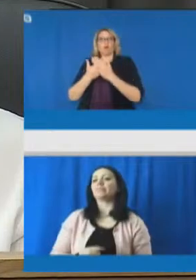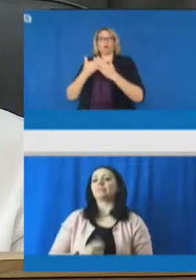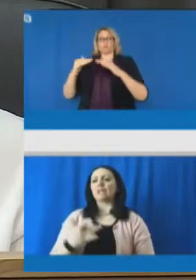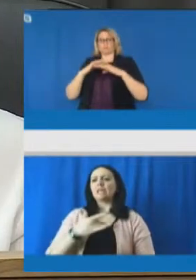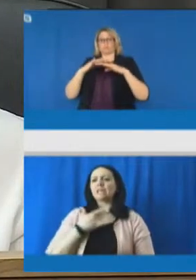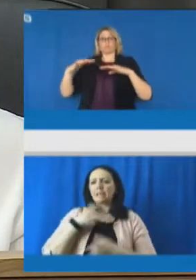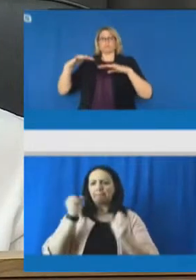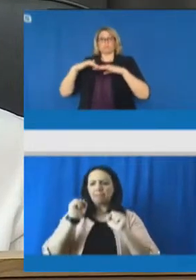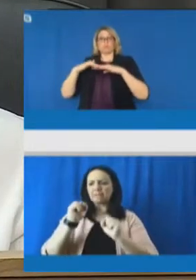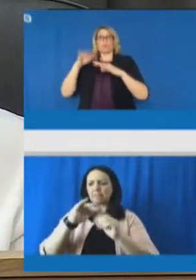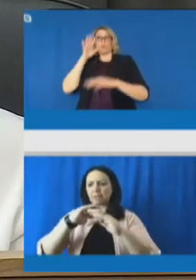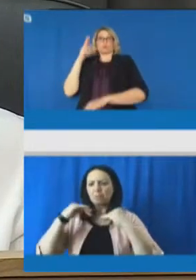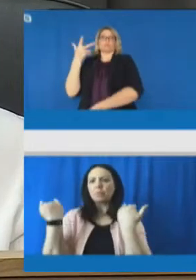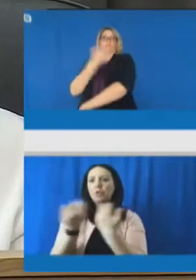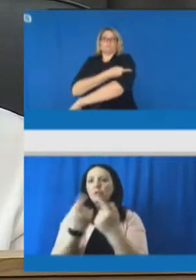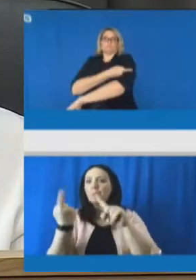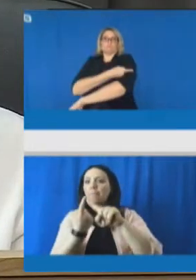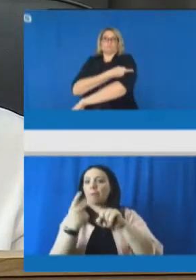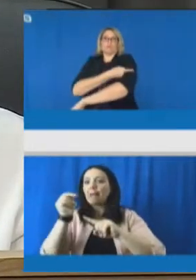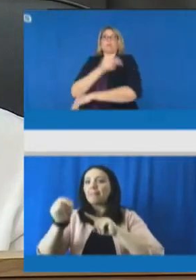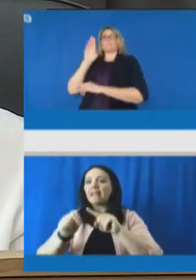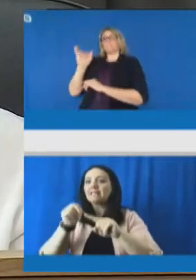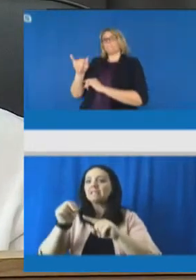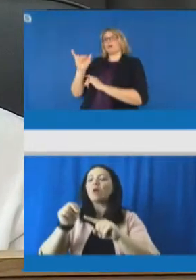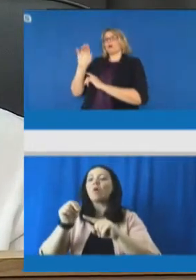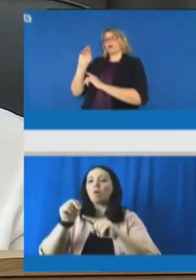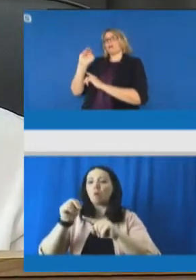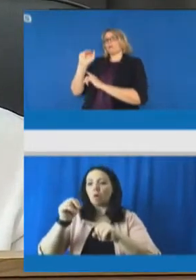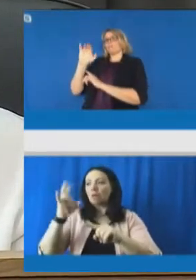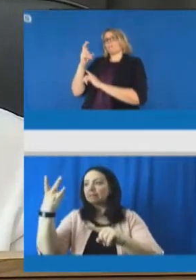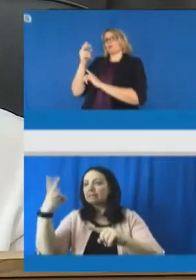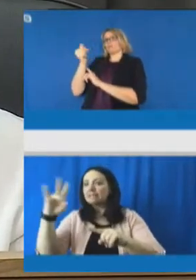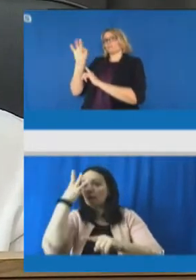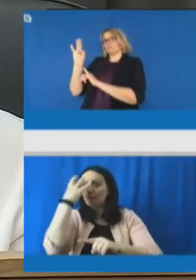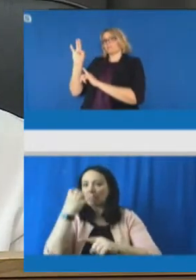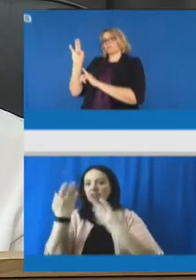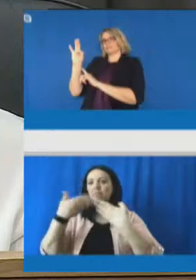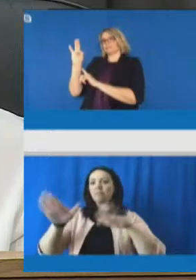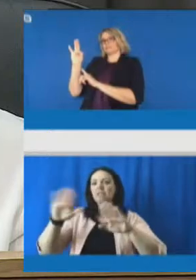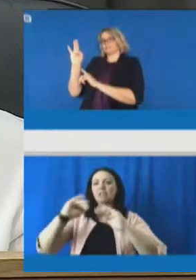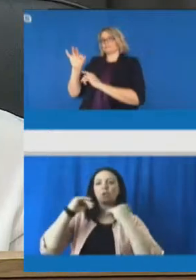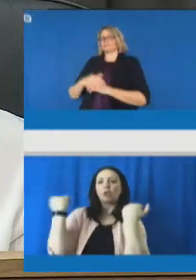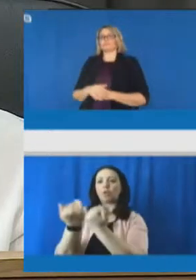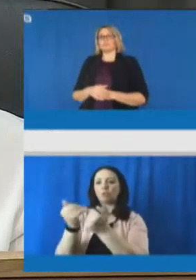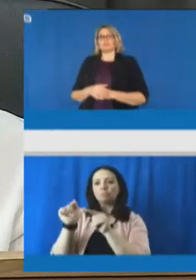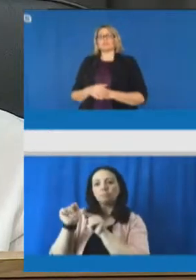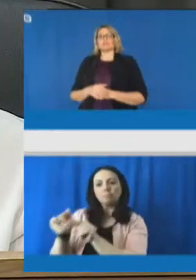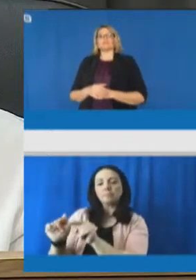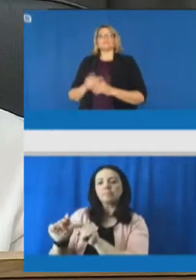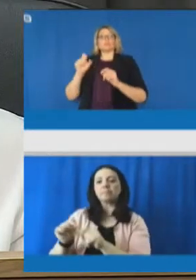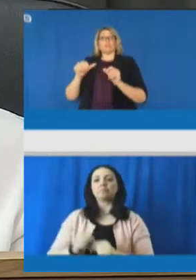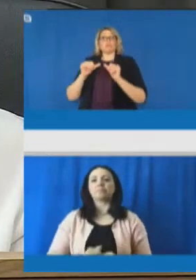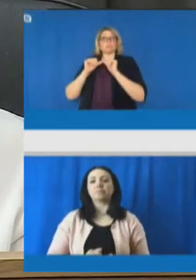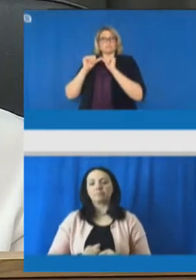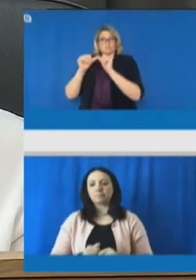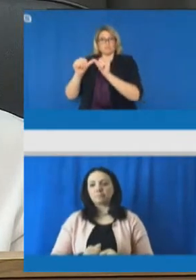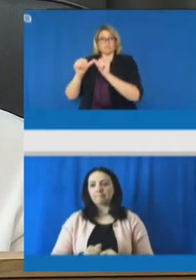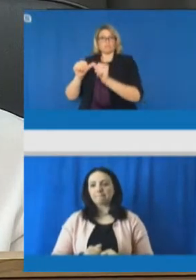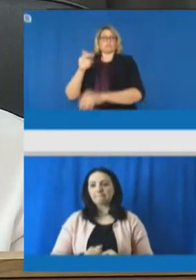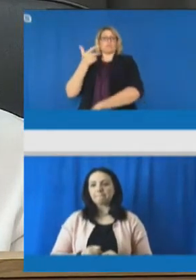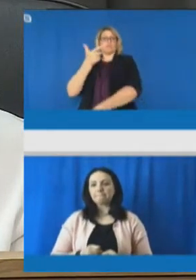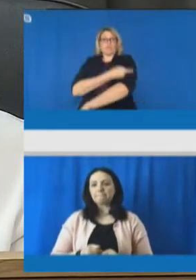start vaccinating eligible New Brunswickers. For right now, eligible New Brunswickers are